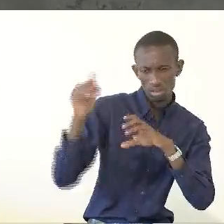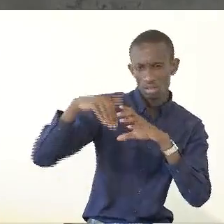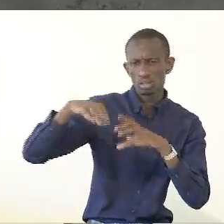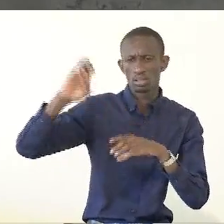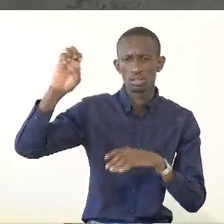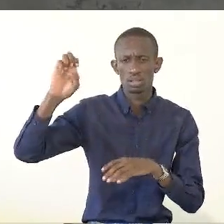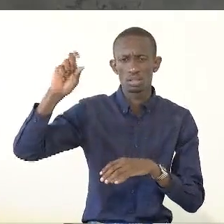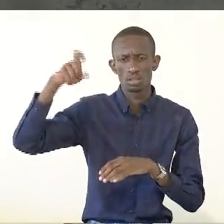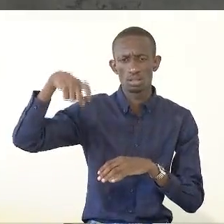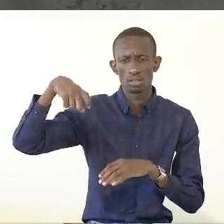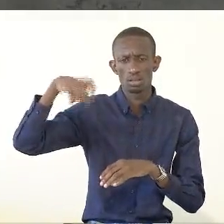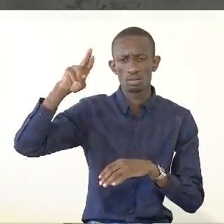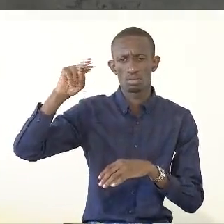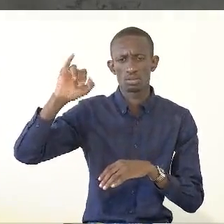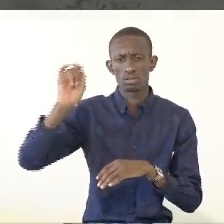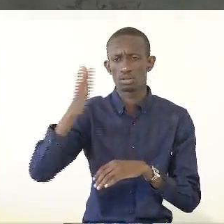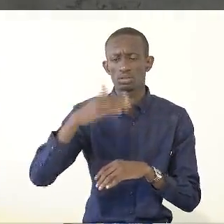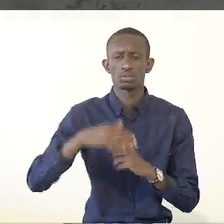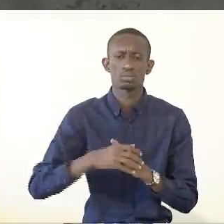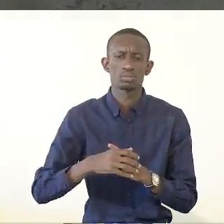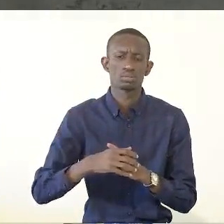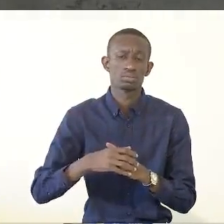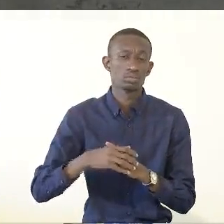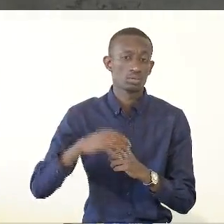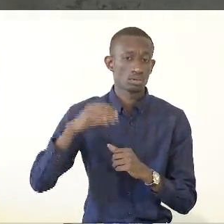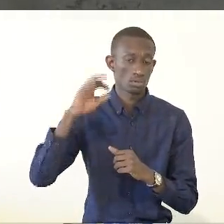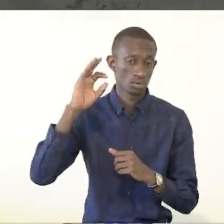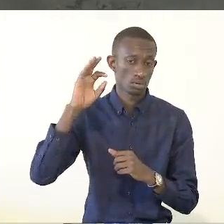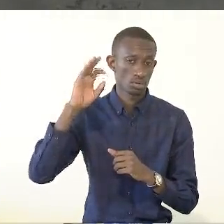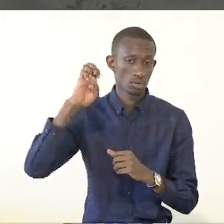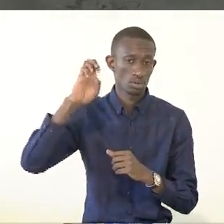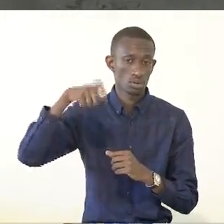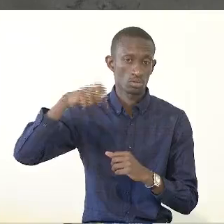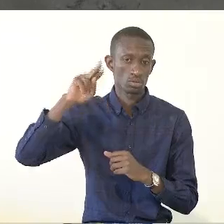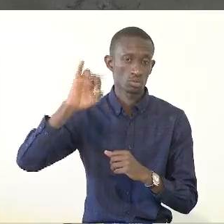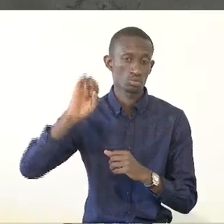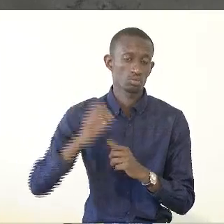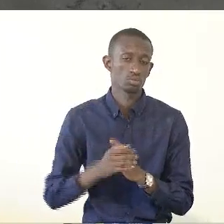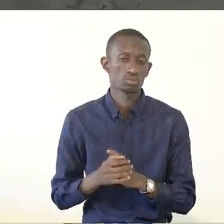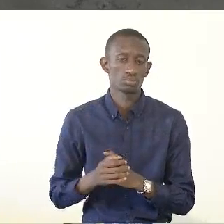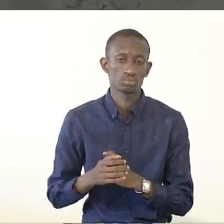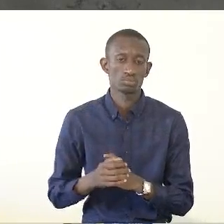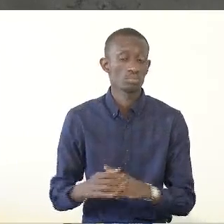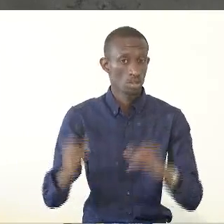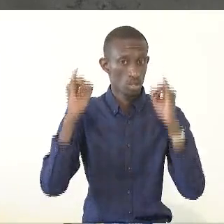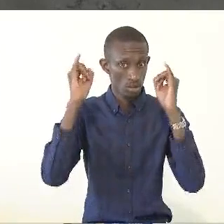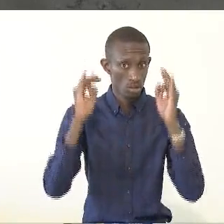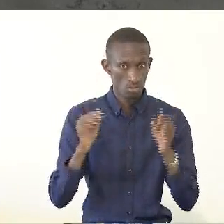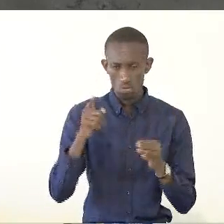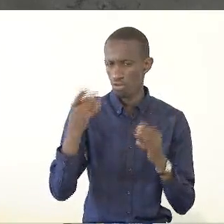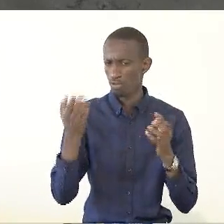have told you, if you have some values for a, for example, if you have y equals